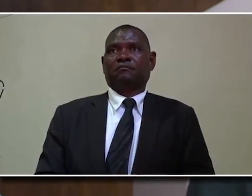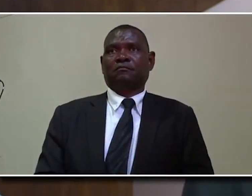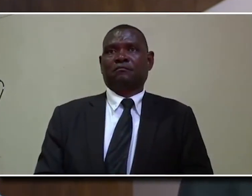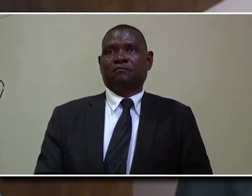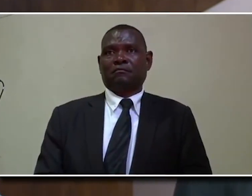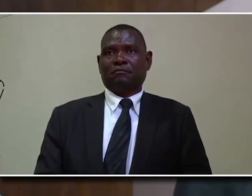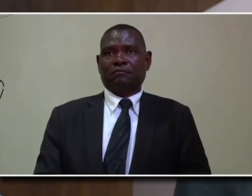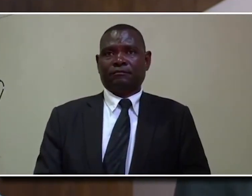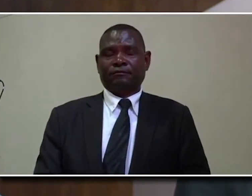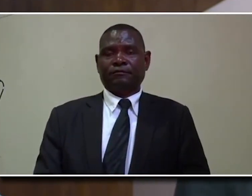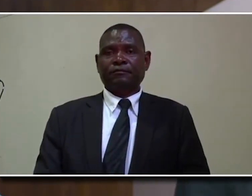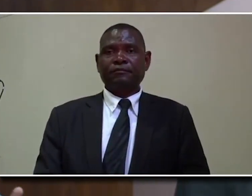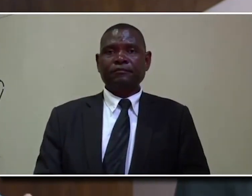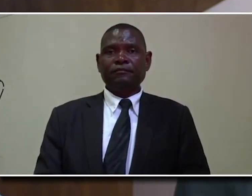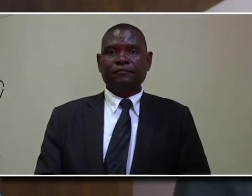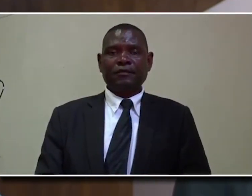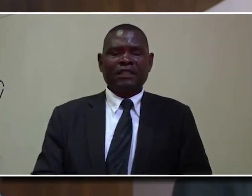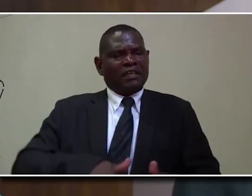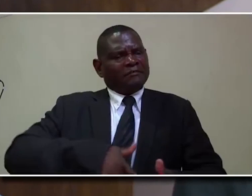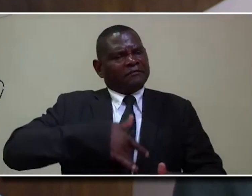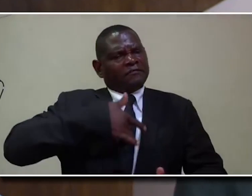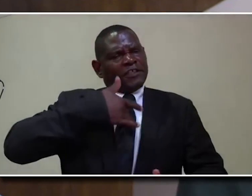To experience his